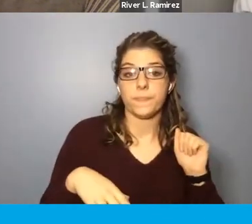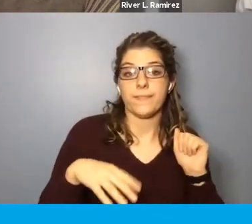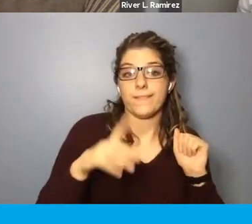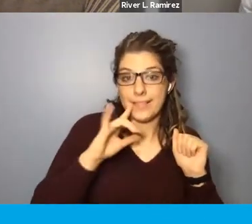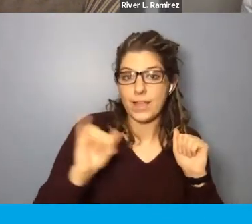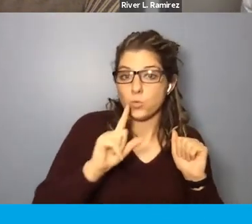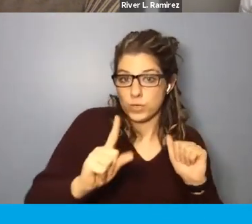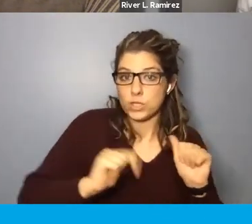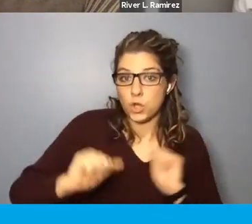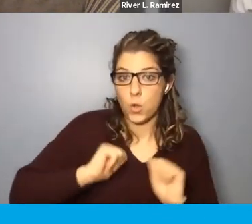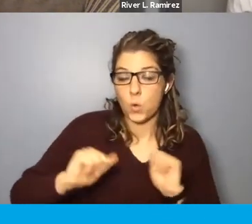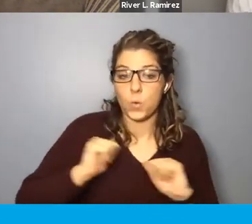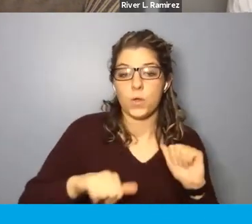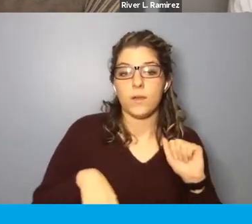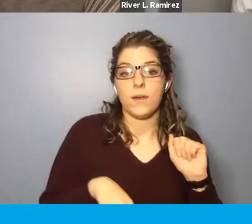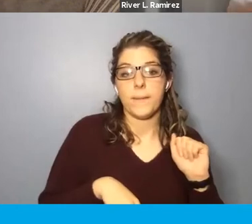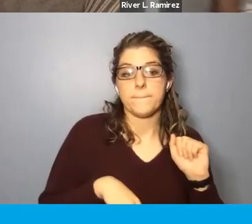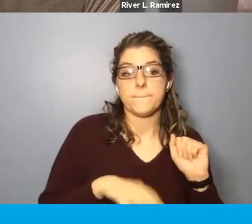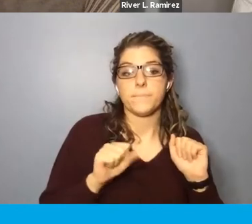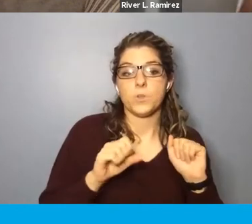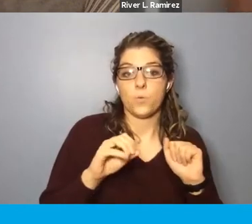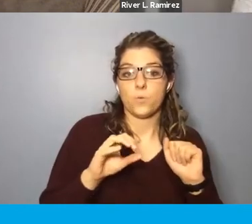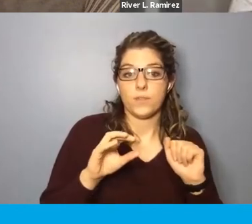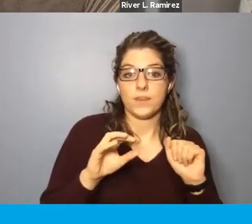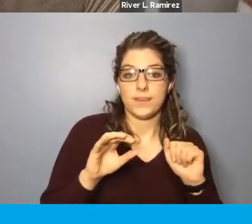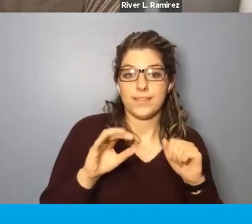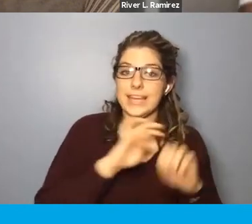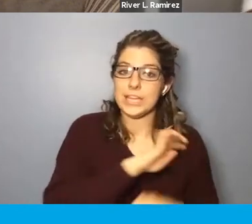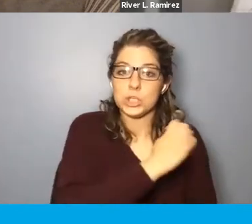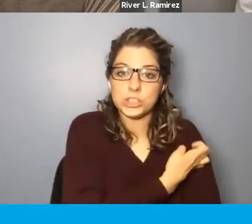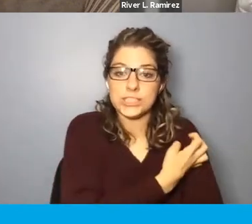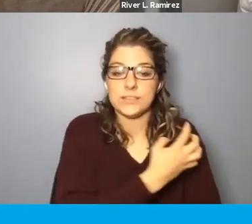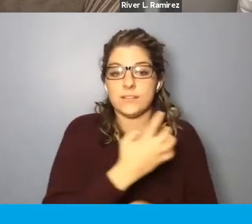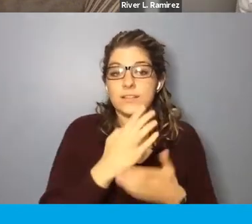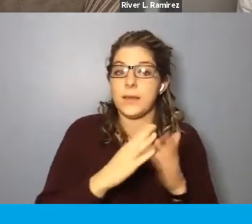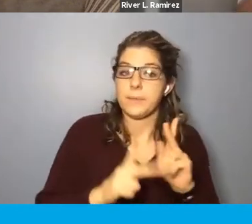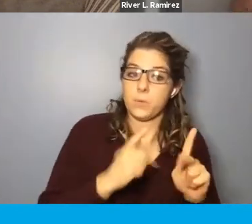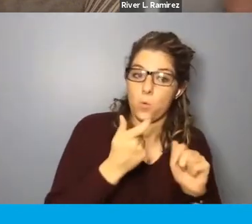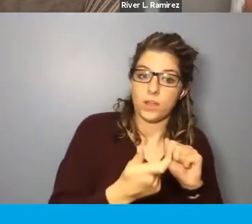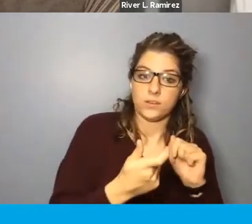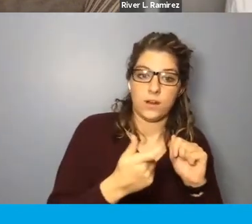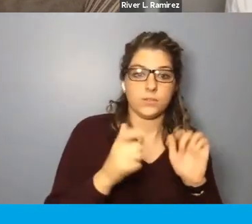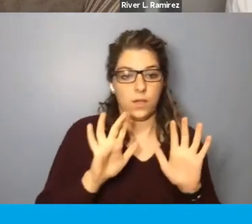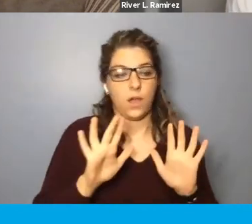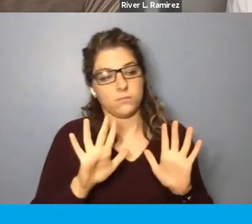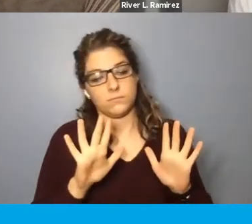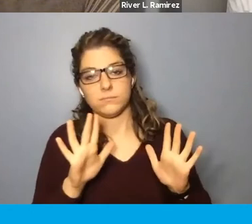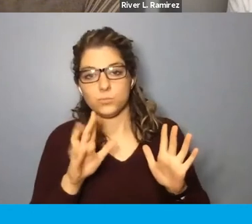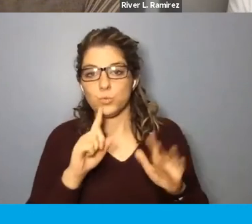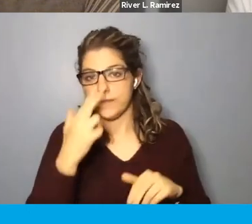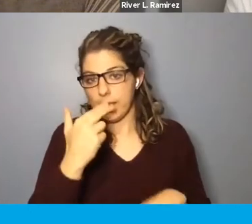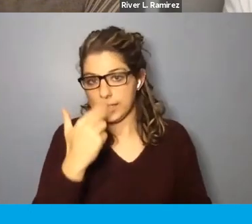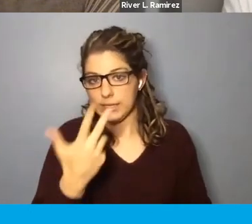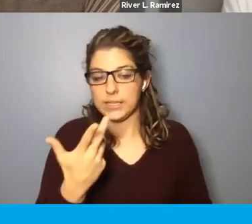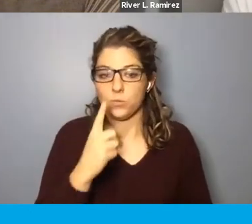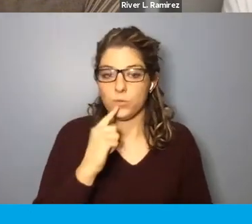real show. And so the energy of the, there were some people watching and I was like, oh, this would be like really funny, a